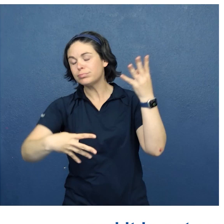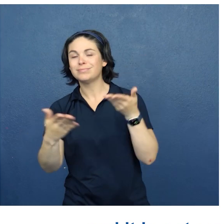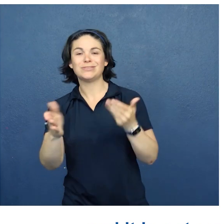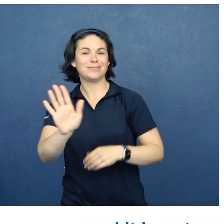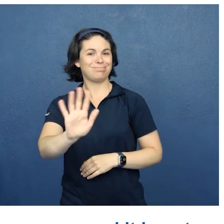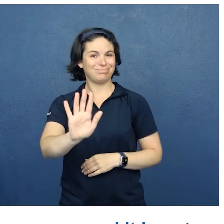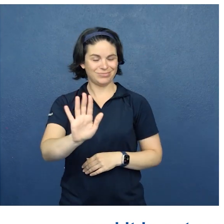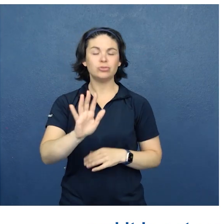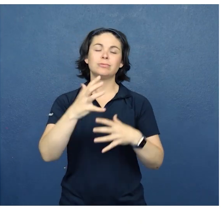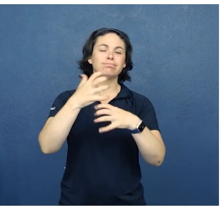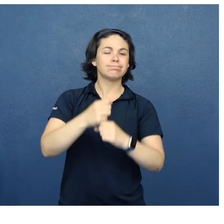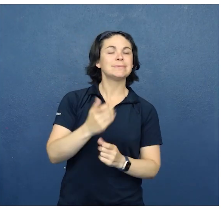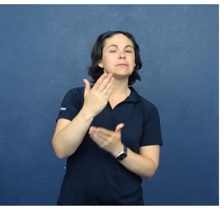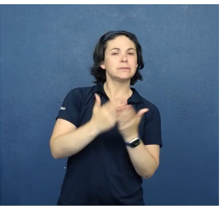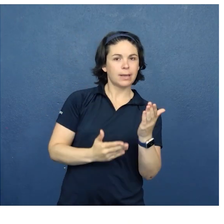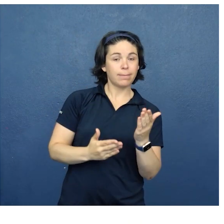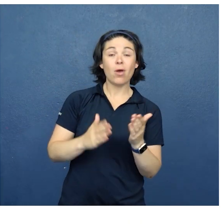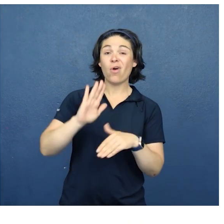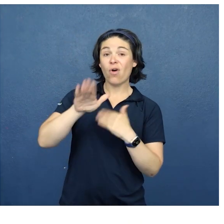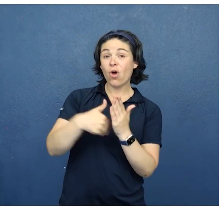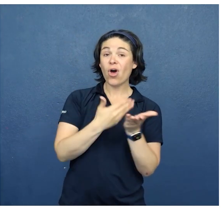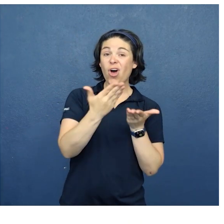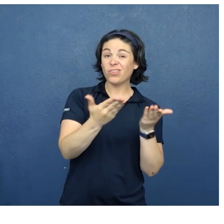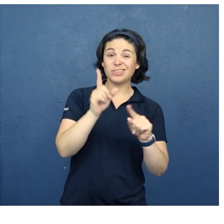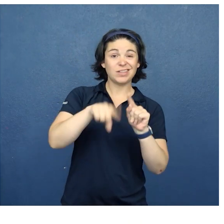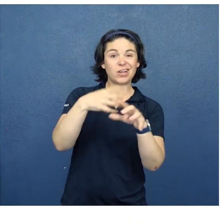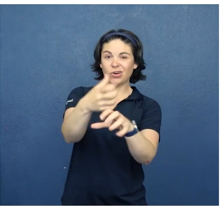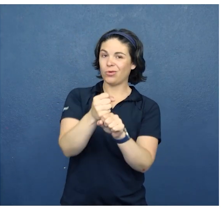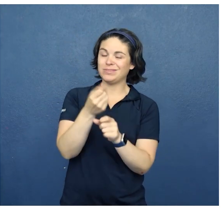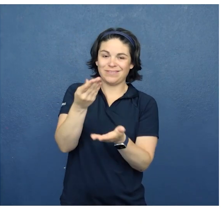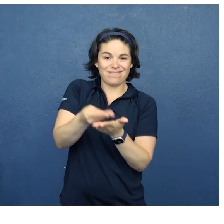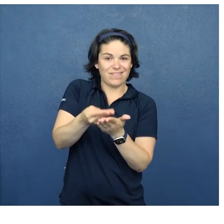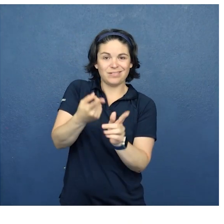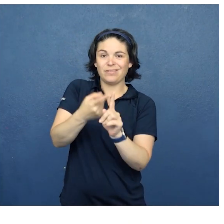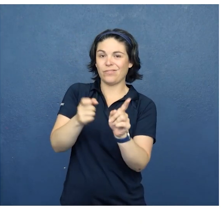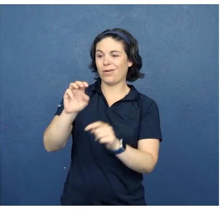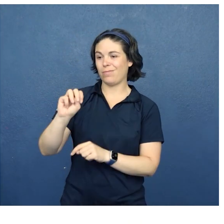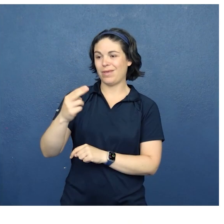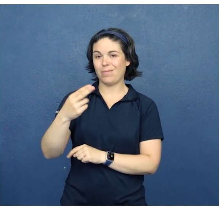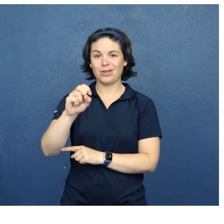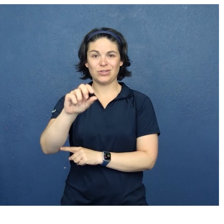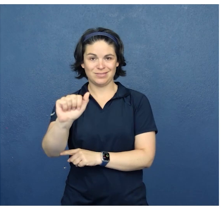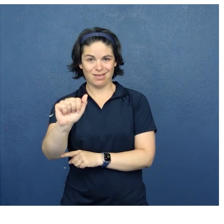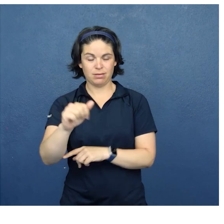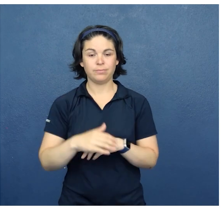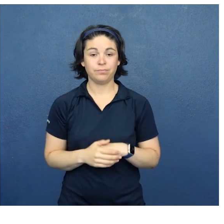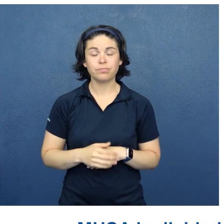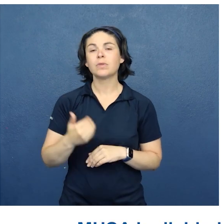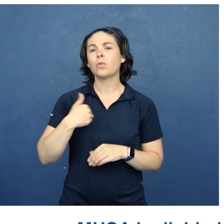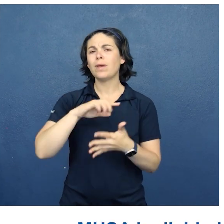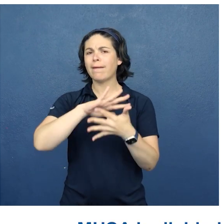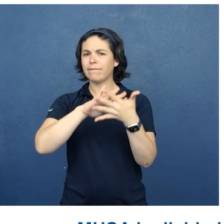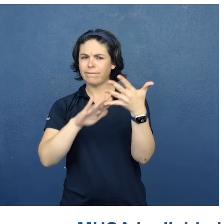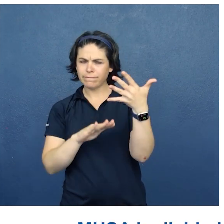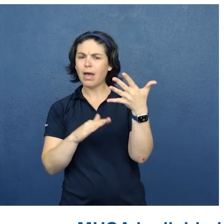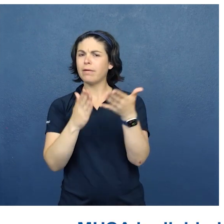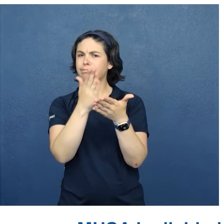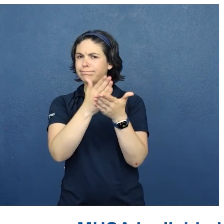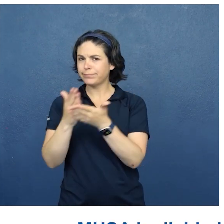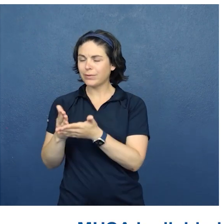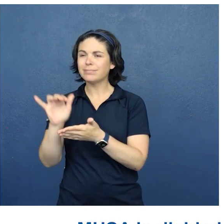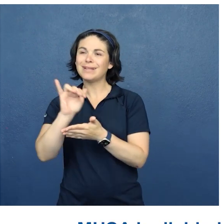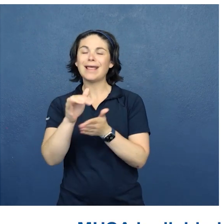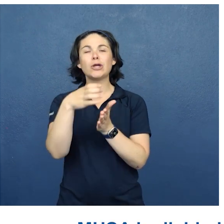services that are available. Not all services can be funded under the MHSA. MISA is divided into 5